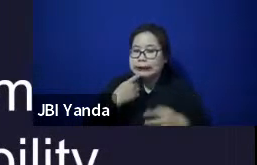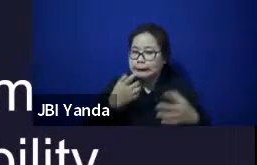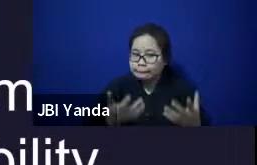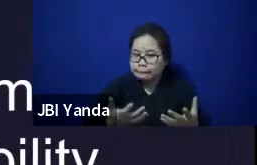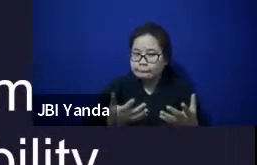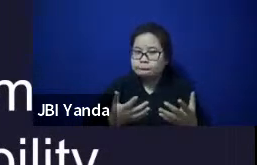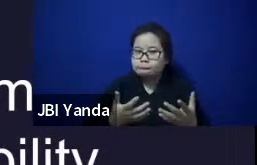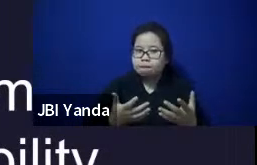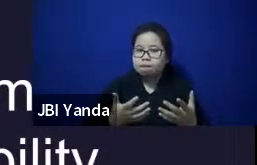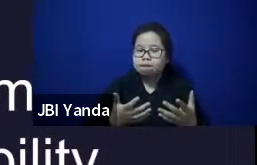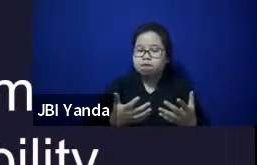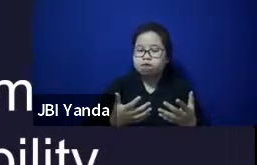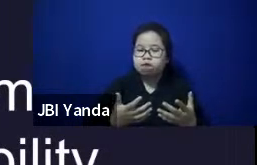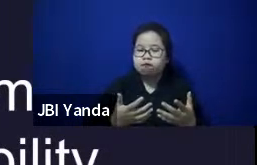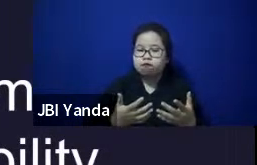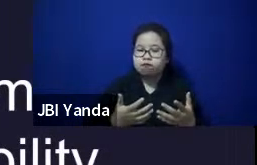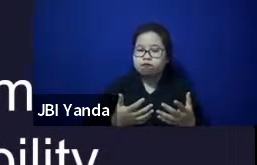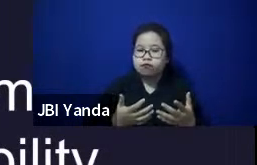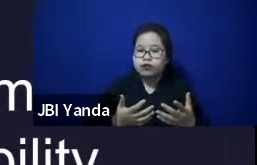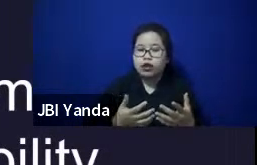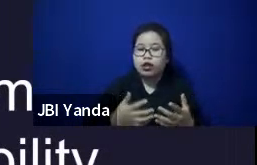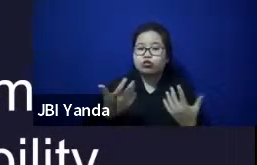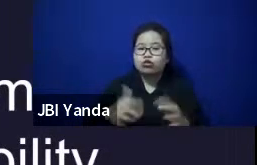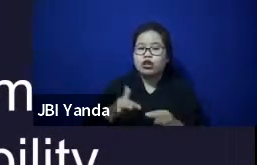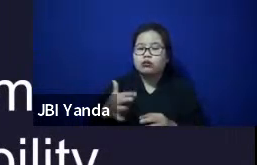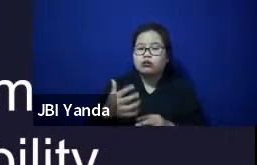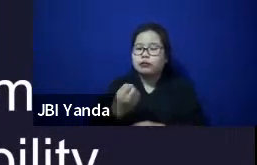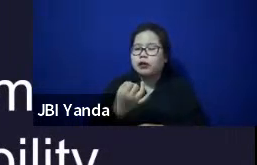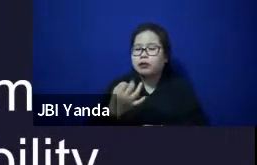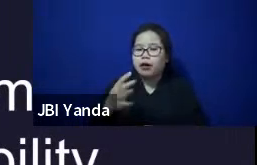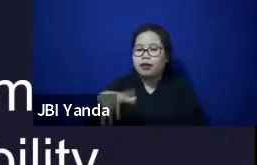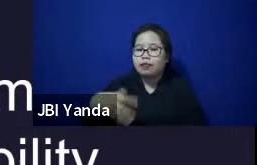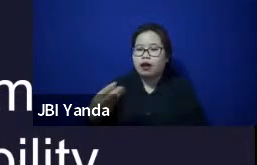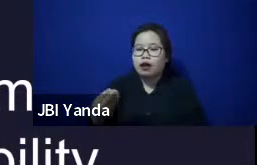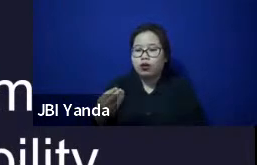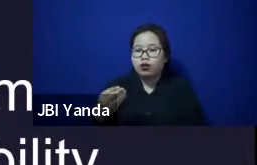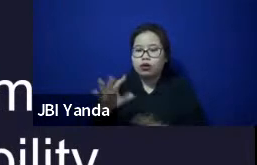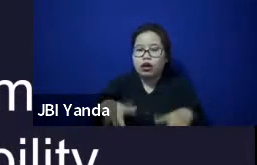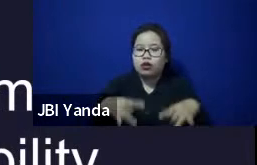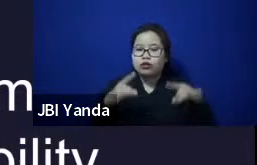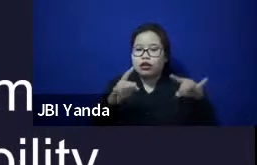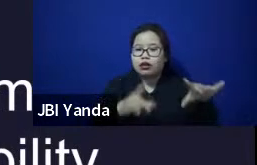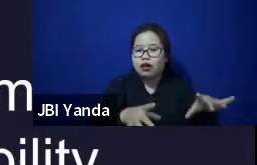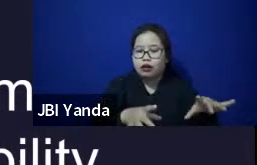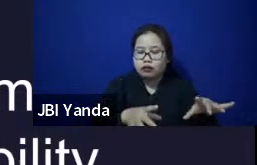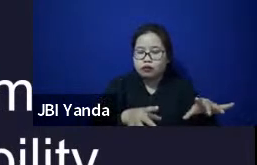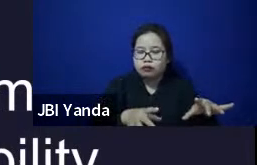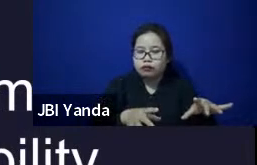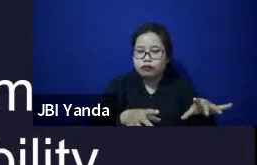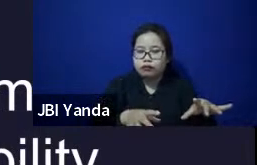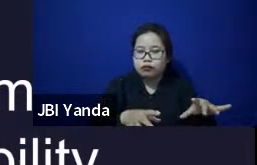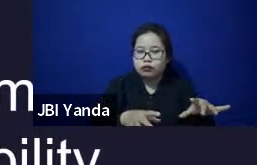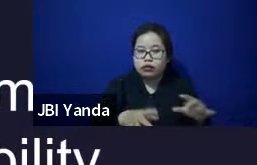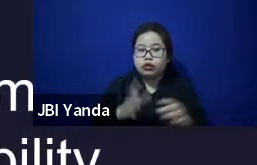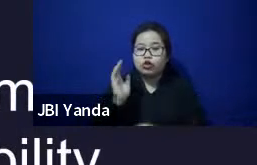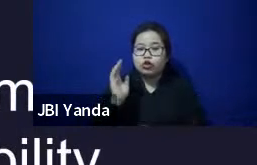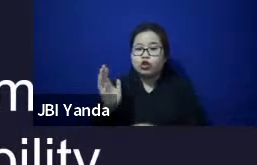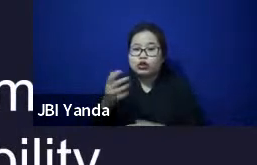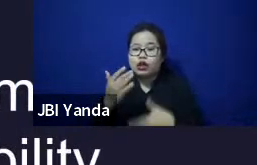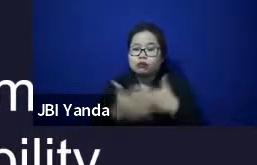Australia, like most of the world, has lived with this concept that people